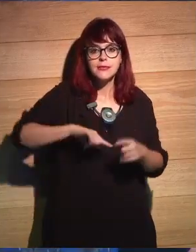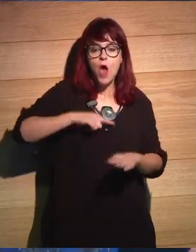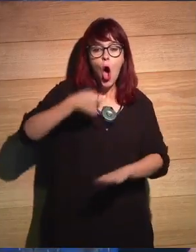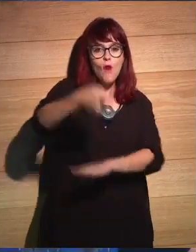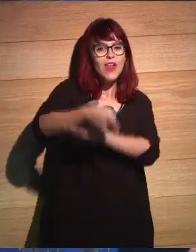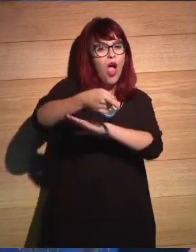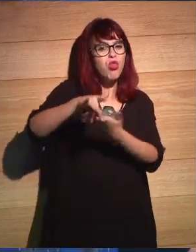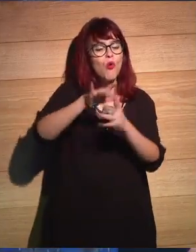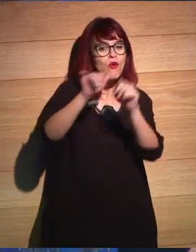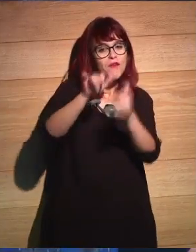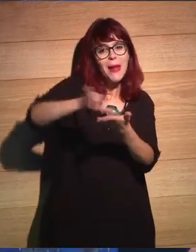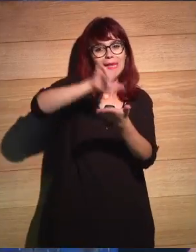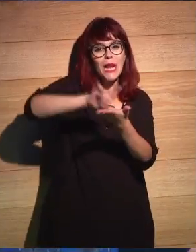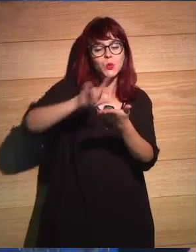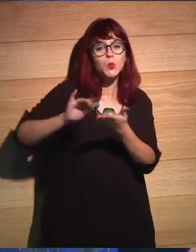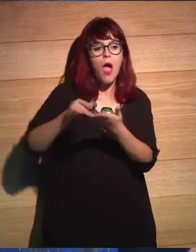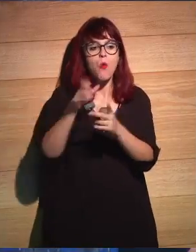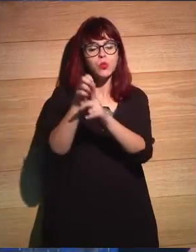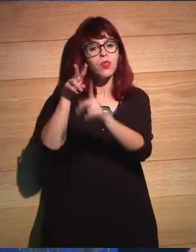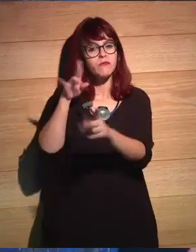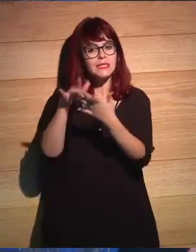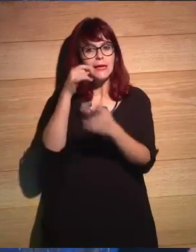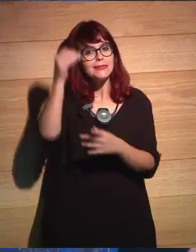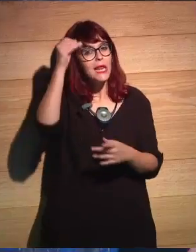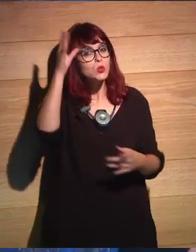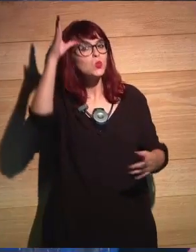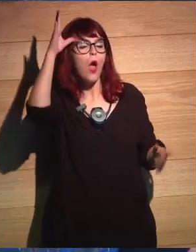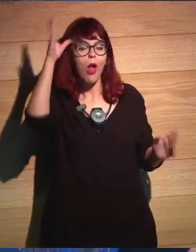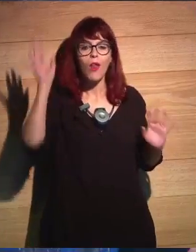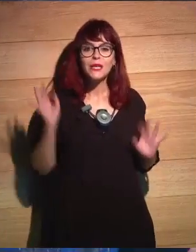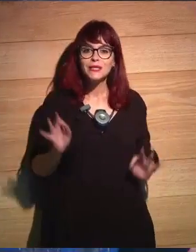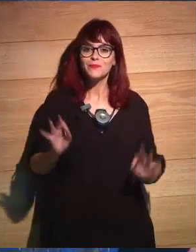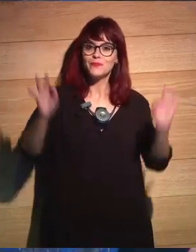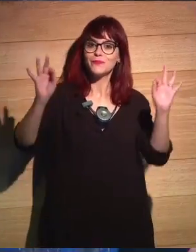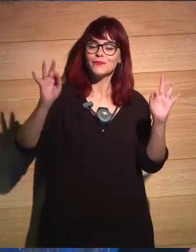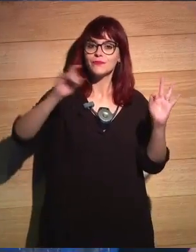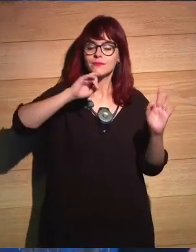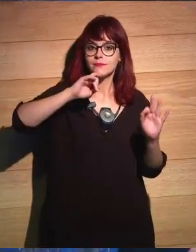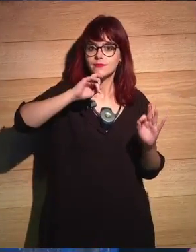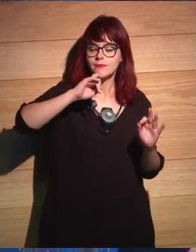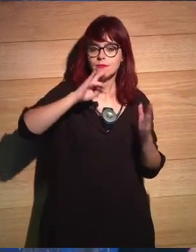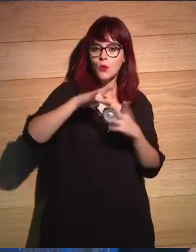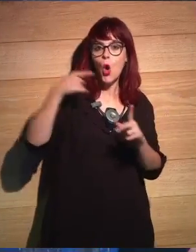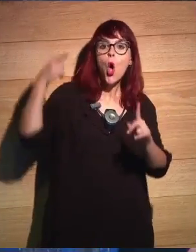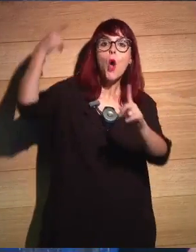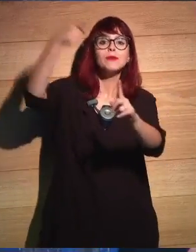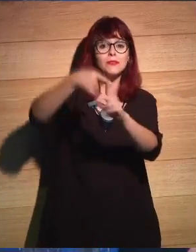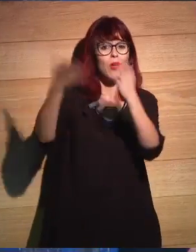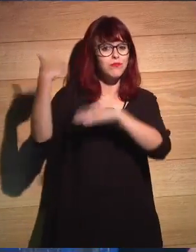feel obliged to create a certain literature with an